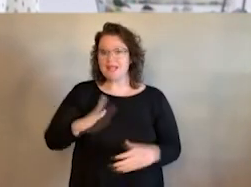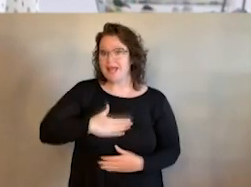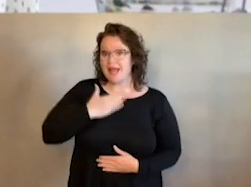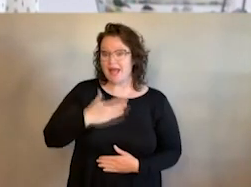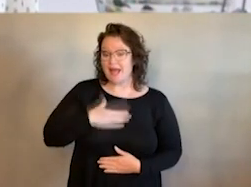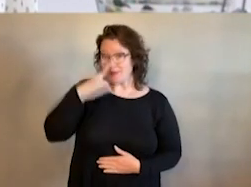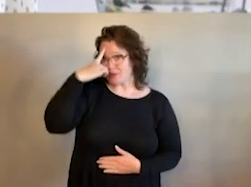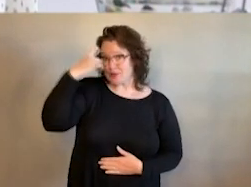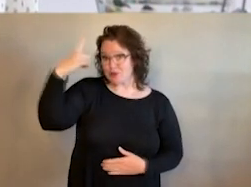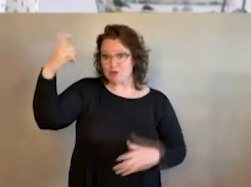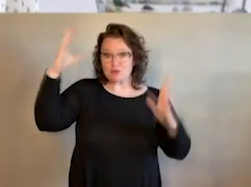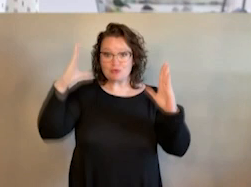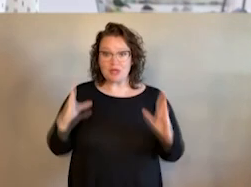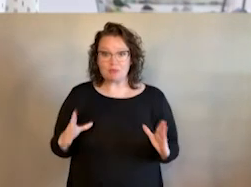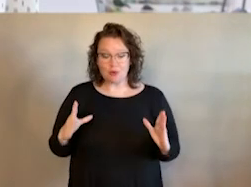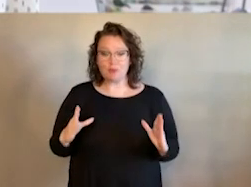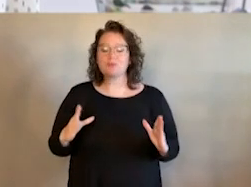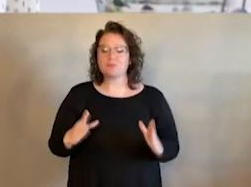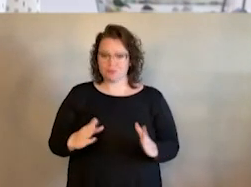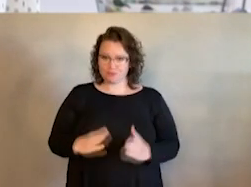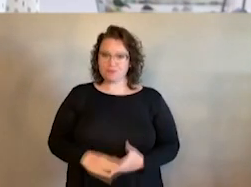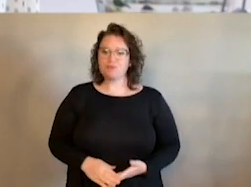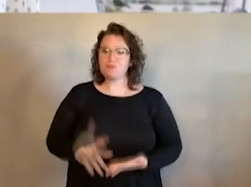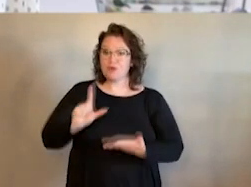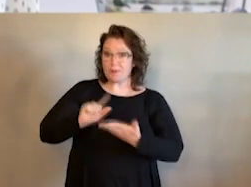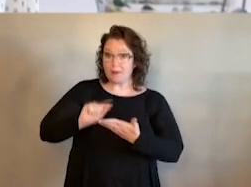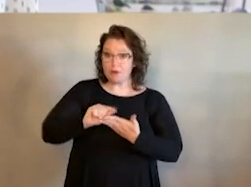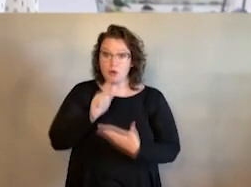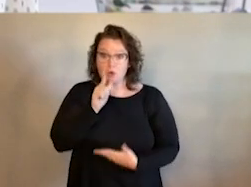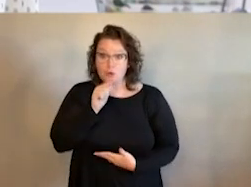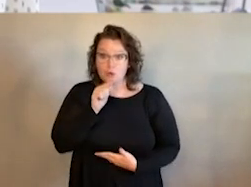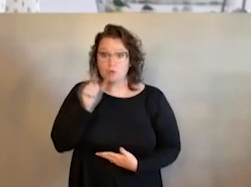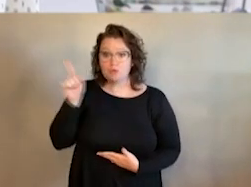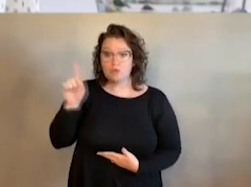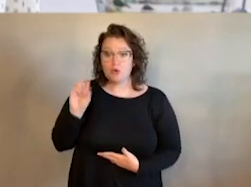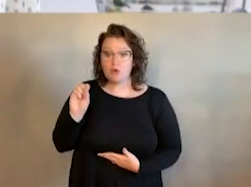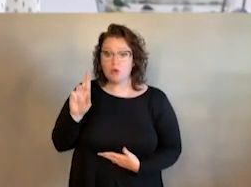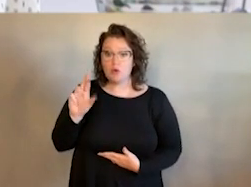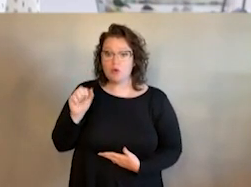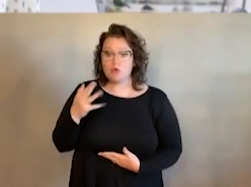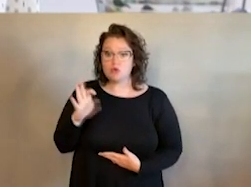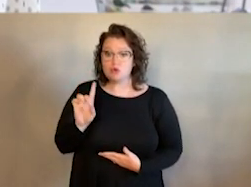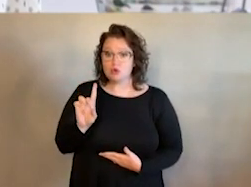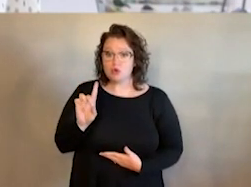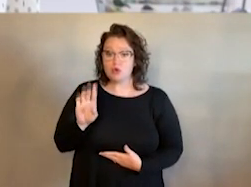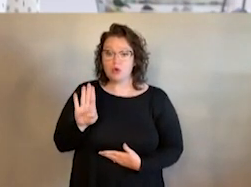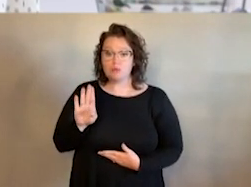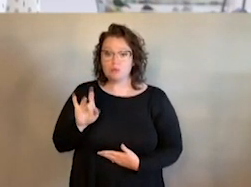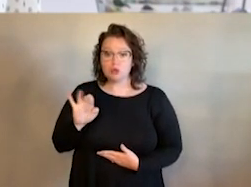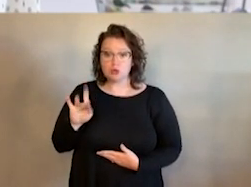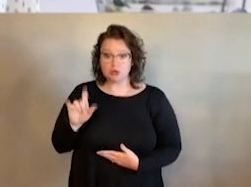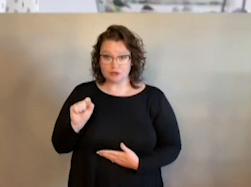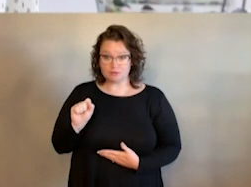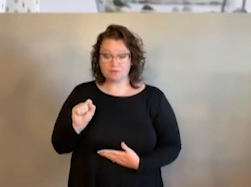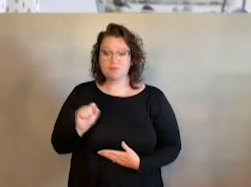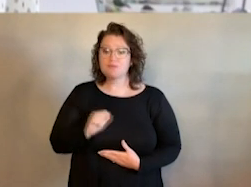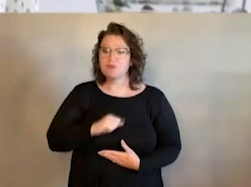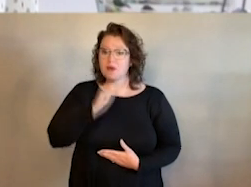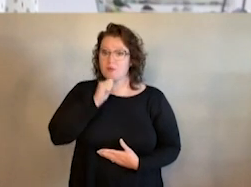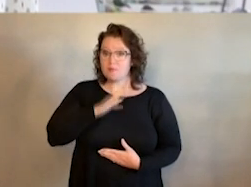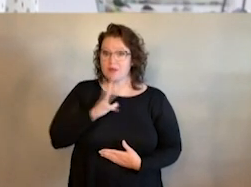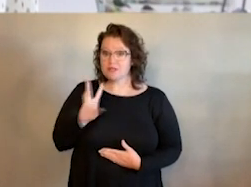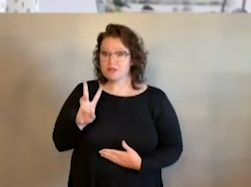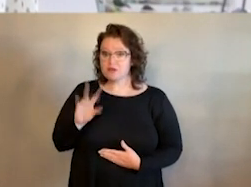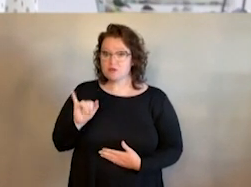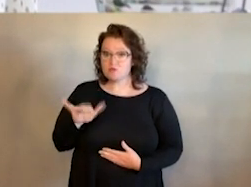and illustrated by Peter Reynolds and published by our good friends at Orchards Books. Miss Felicia Wilson, who's a kindergarten teacher